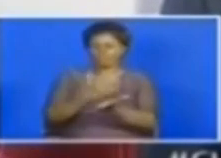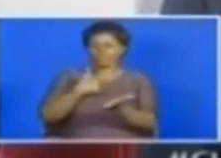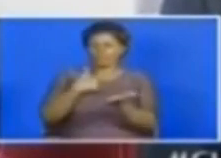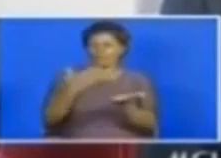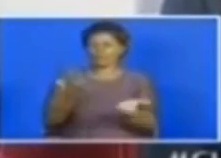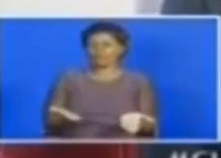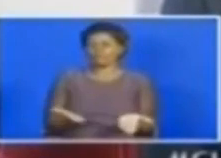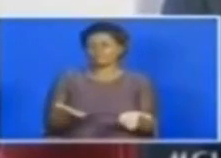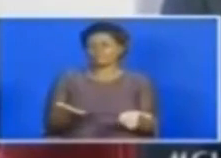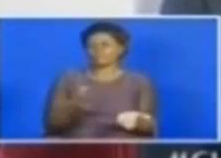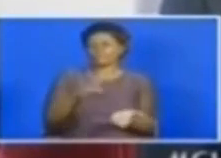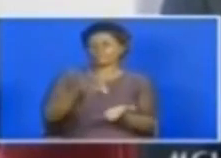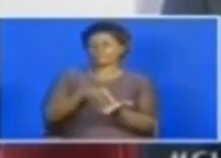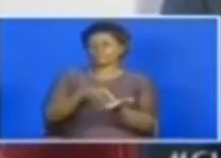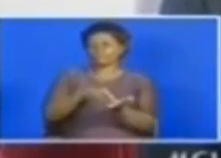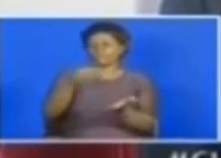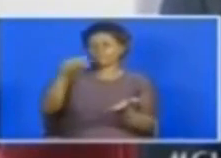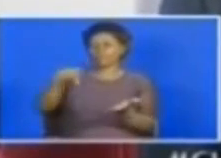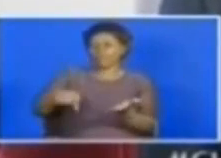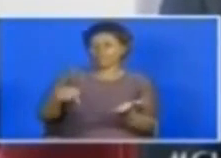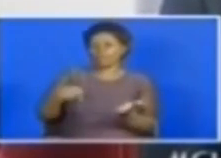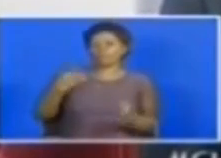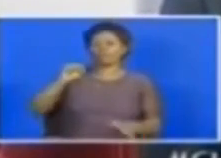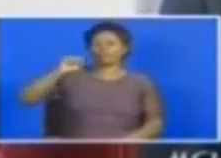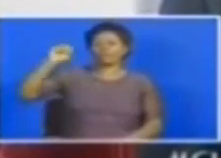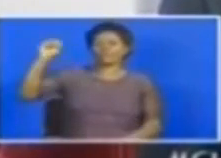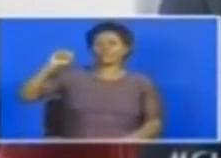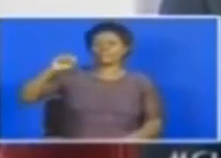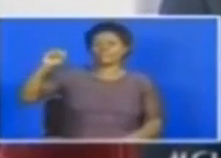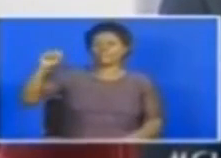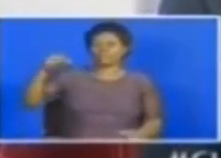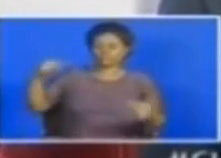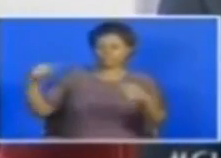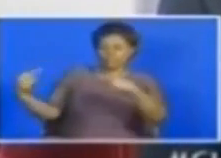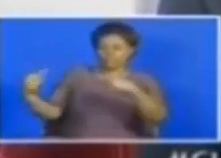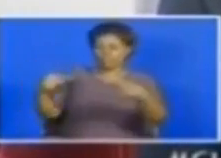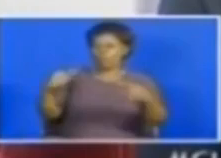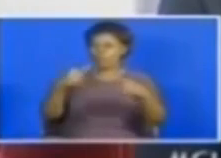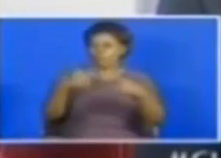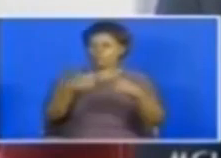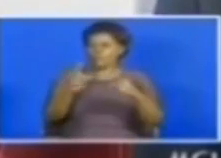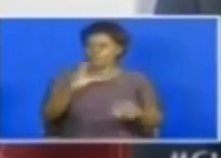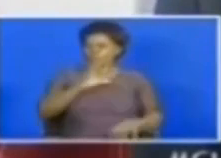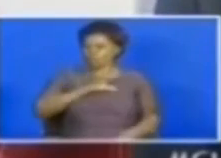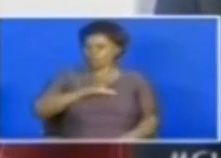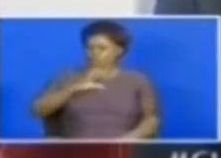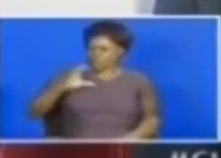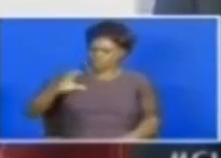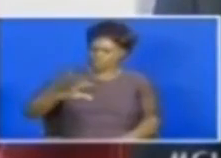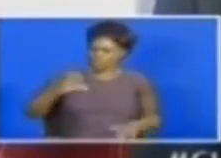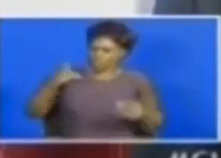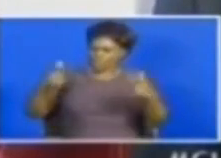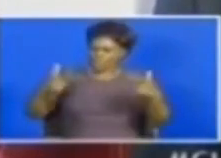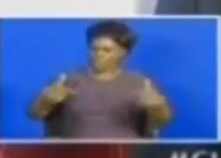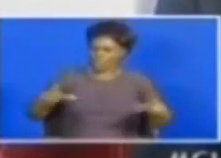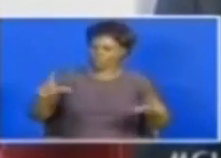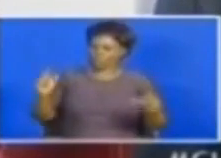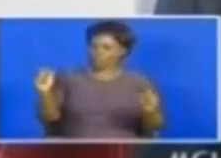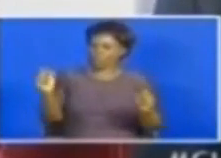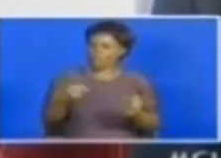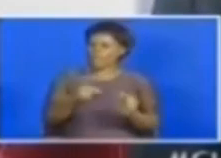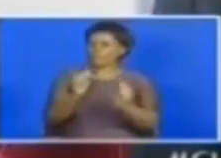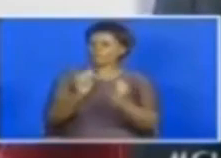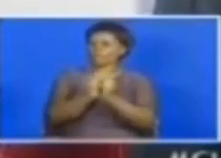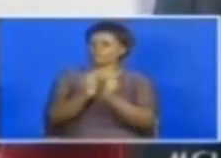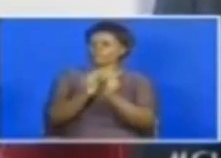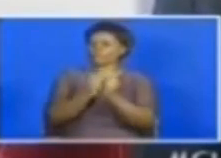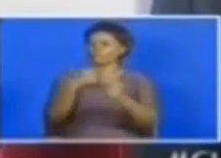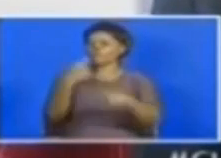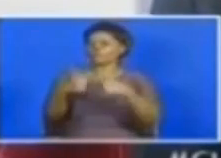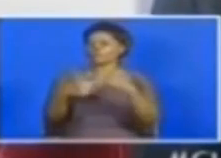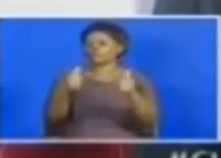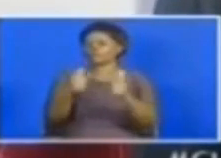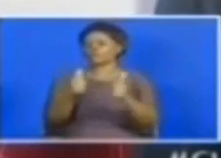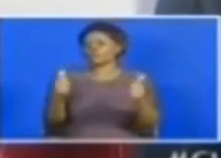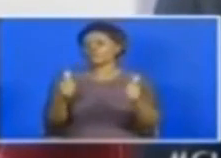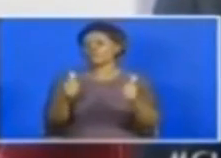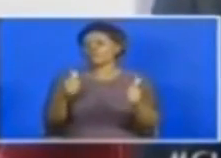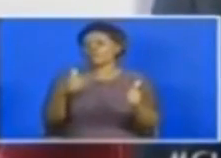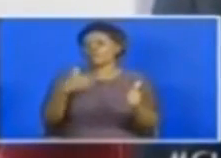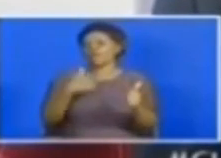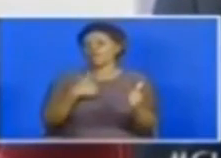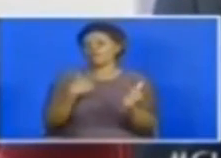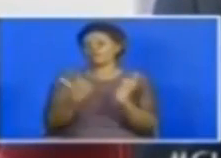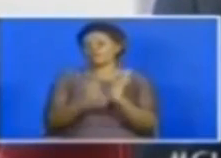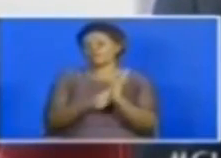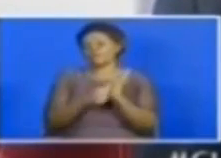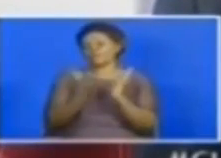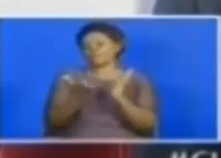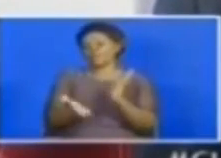that is where we are right now because of the politics and the vendor wars. But had the commission been allowed in October to proceed as it was going, we wouldn't be